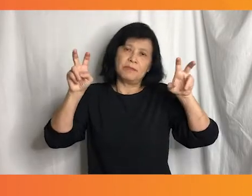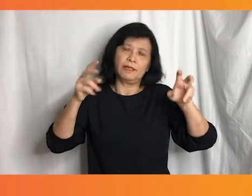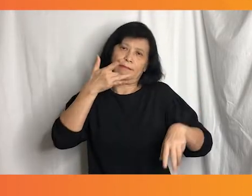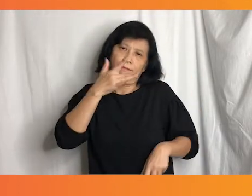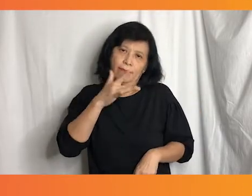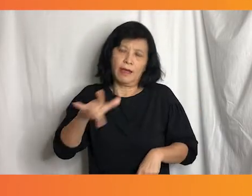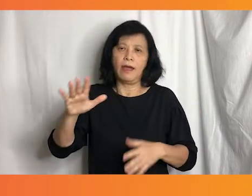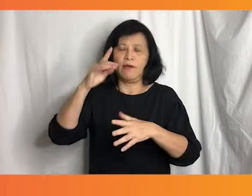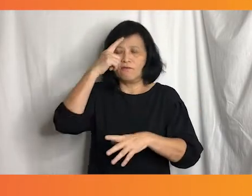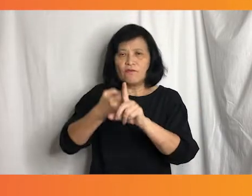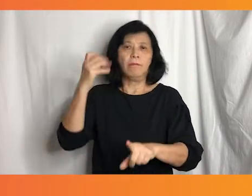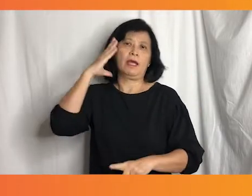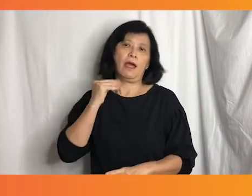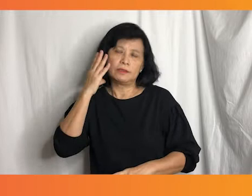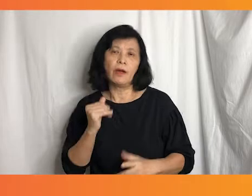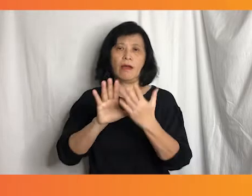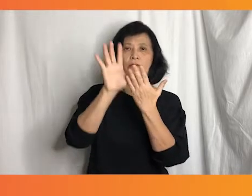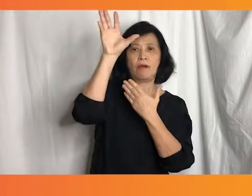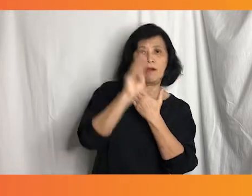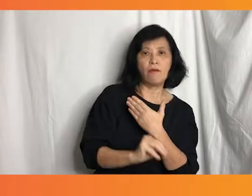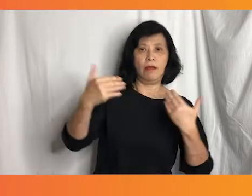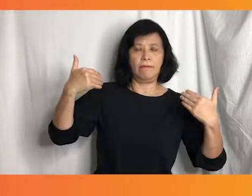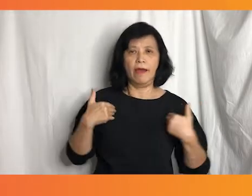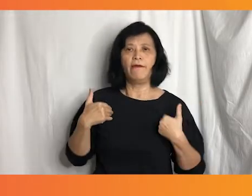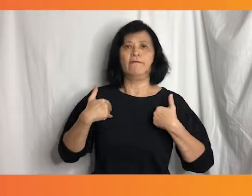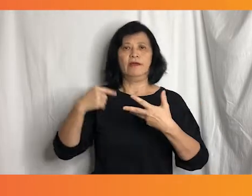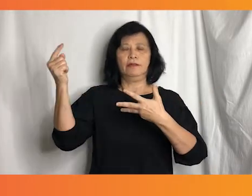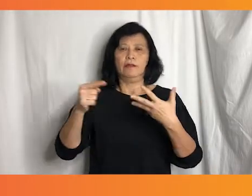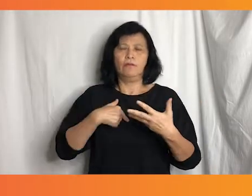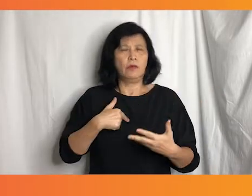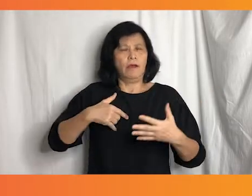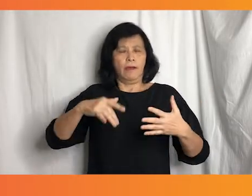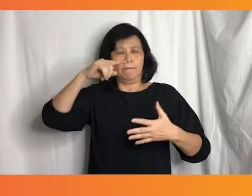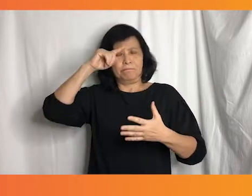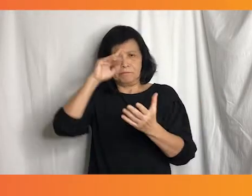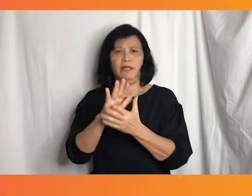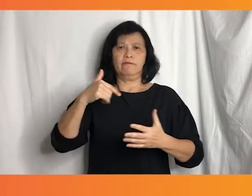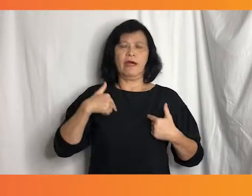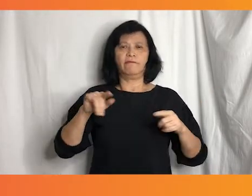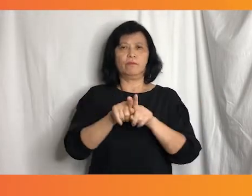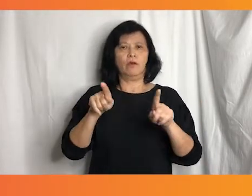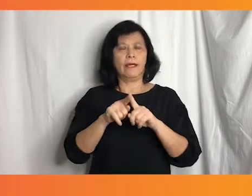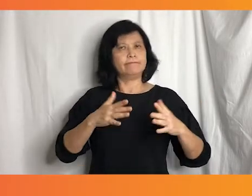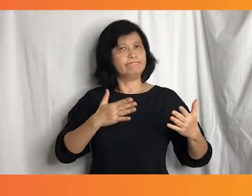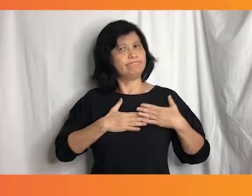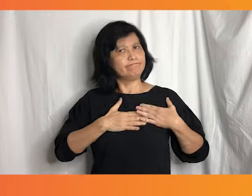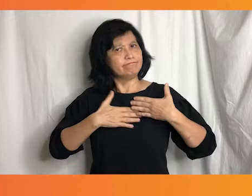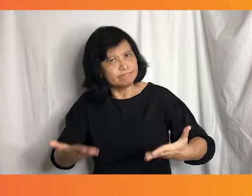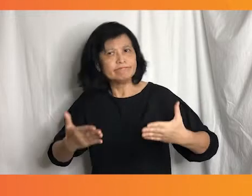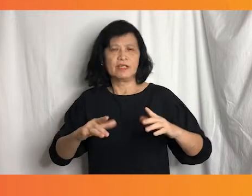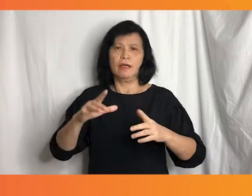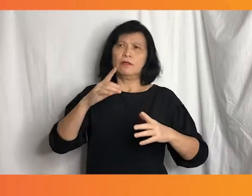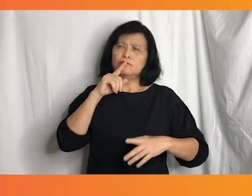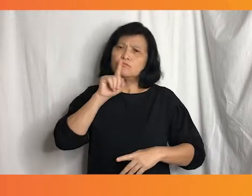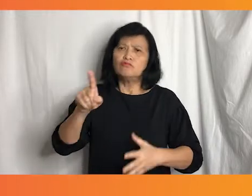are privileged in terms of the experiences that they have, the curriculum that they have. So we believe in this notion of noblesse oblige, such that it's like